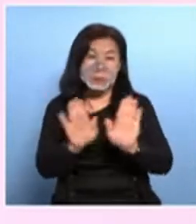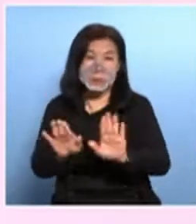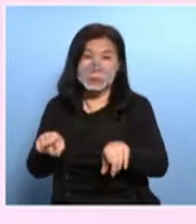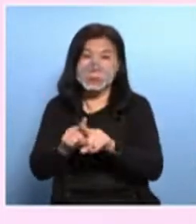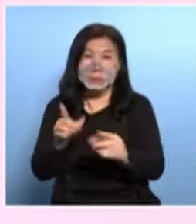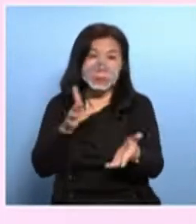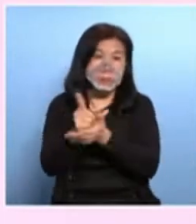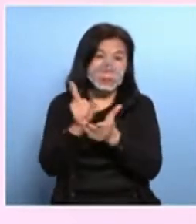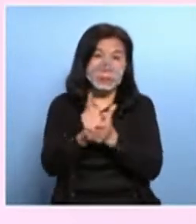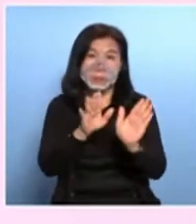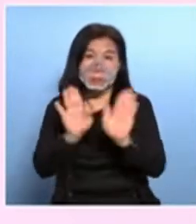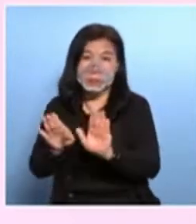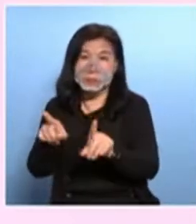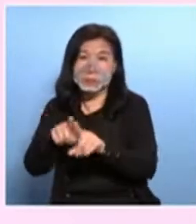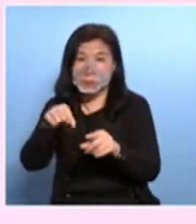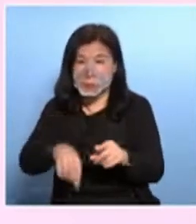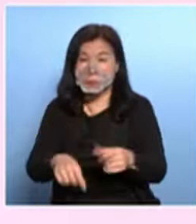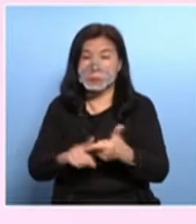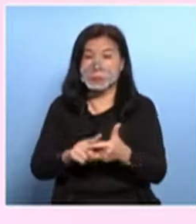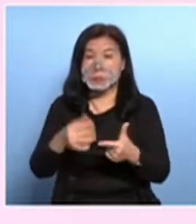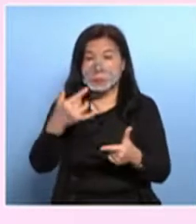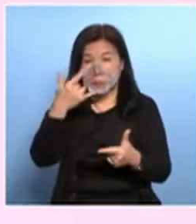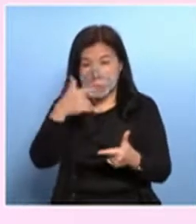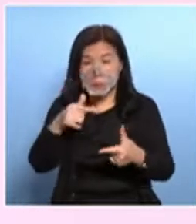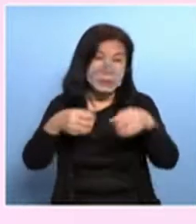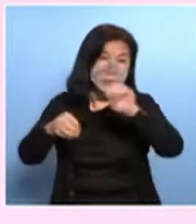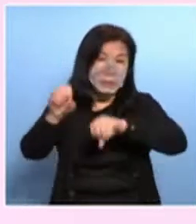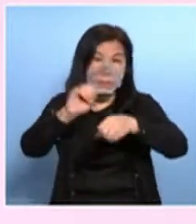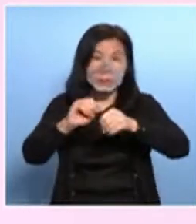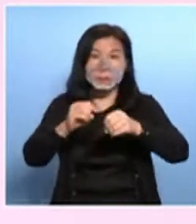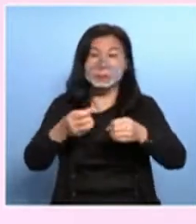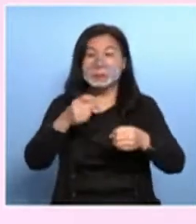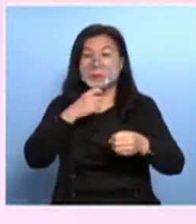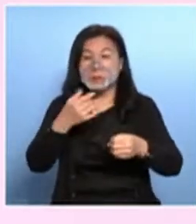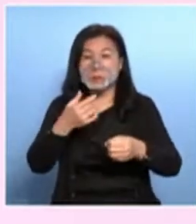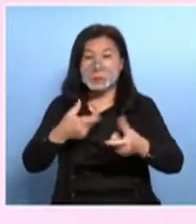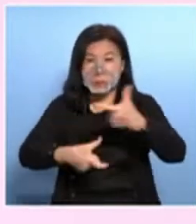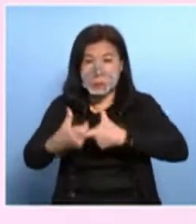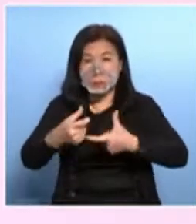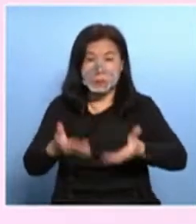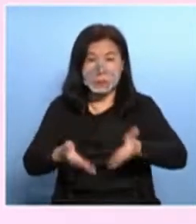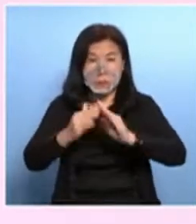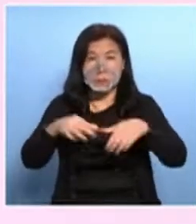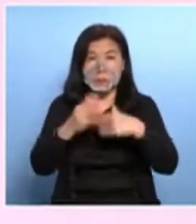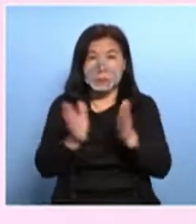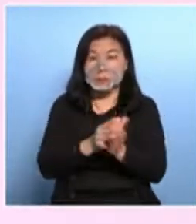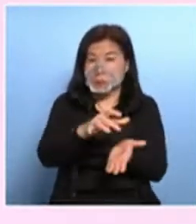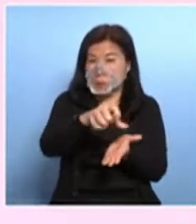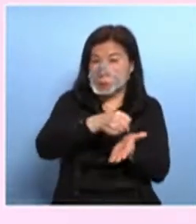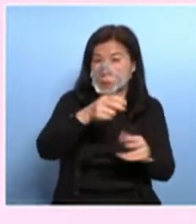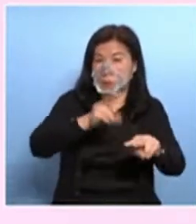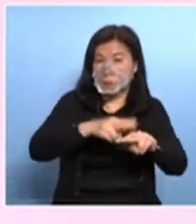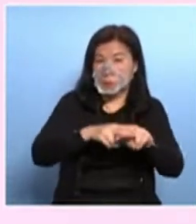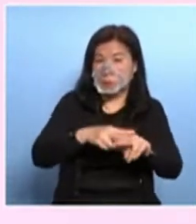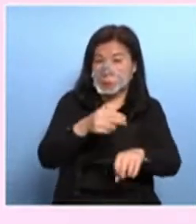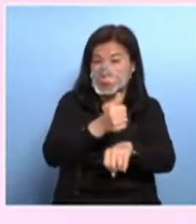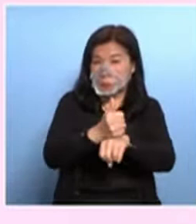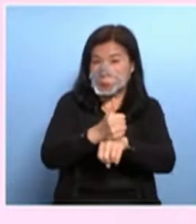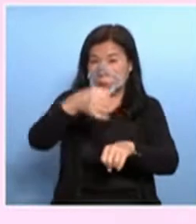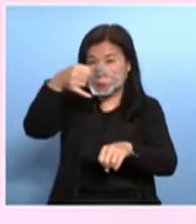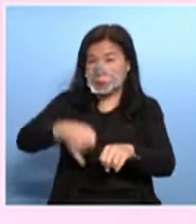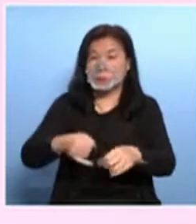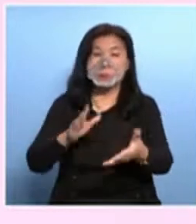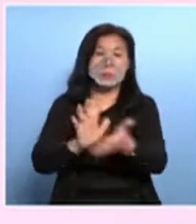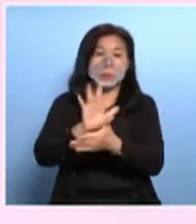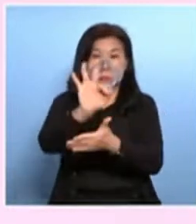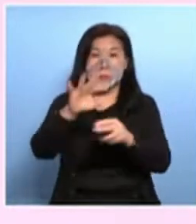To facilitate Hong Kong businessmen, professional service practitioners, and entrepreneurs in the mainland in better integrating into the